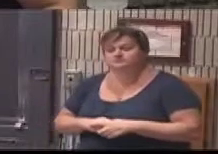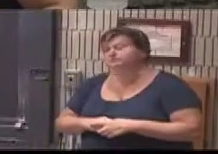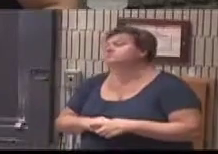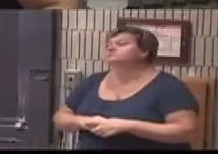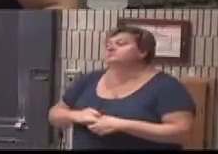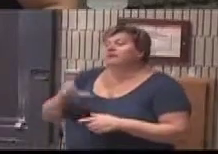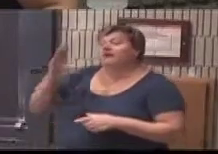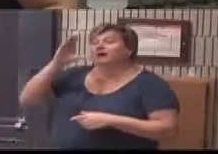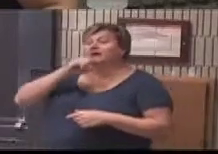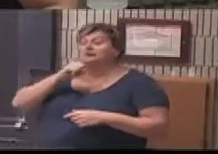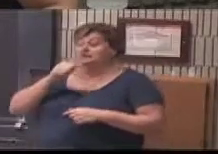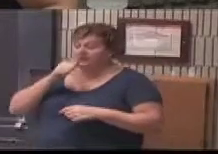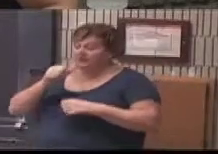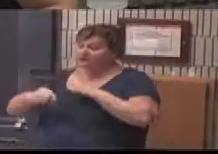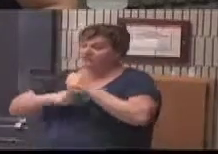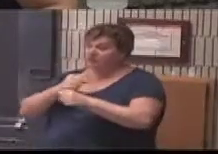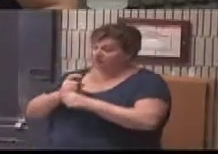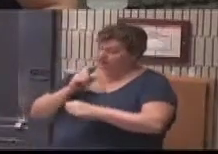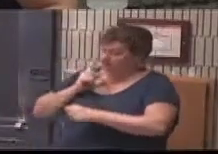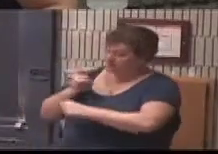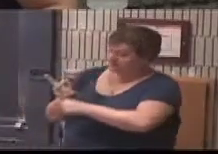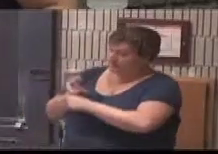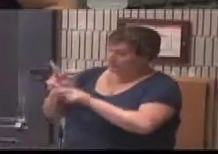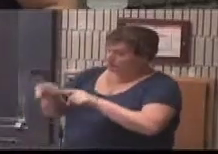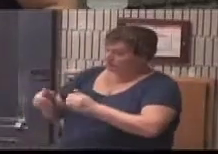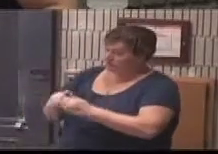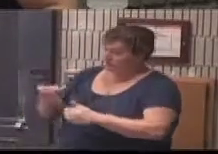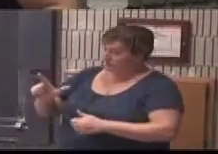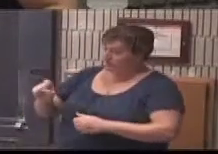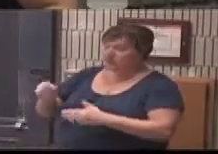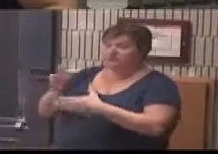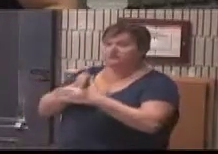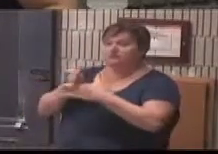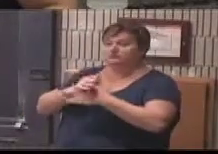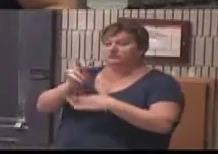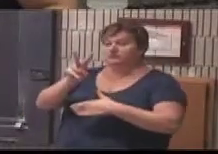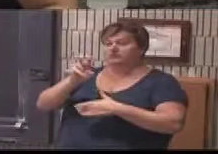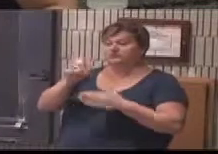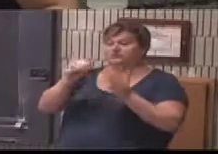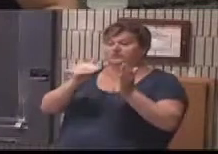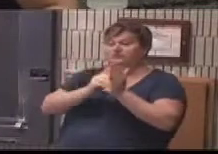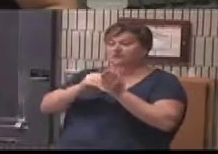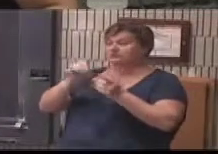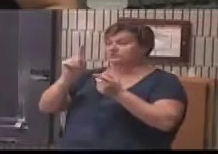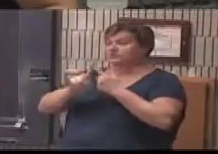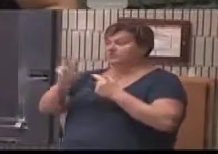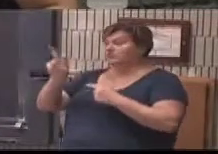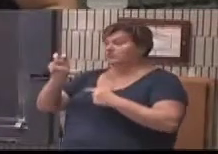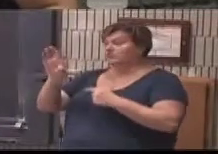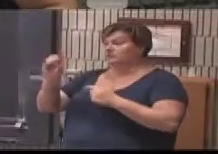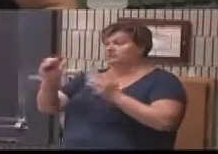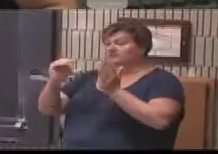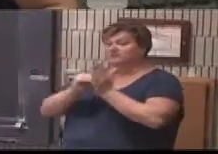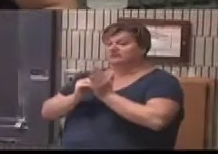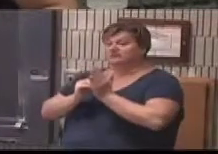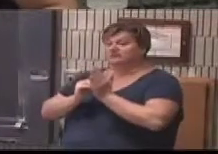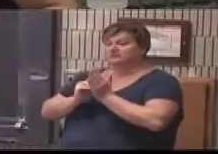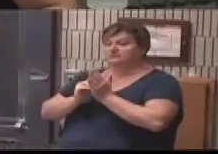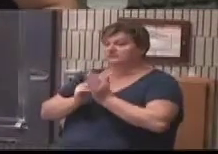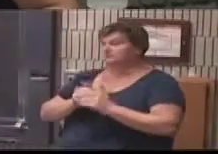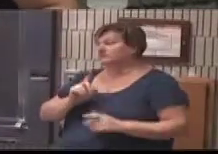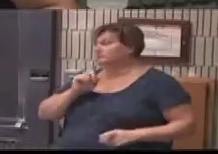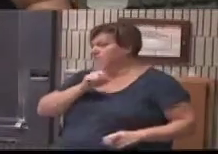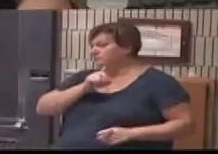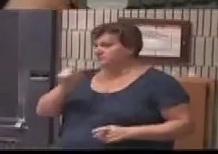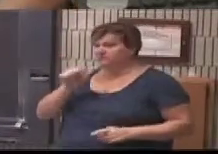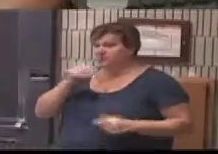that the average yearly cost of care for a person living with ALS is between $200,000 and $250,000. I'm sure most of us don't have